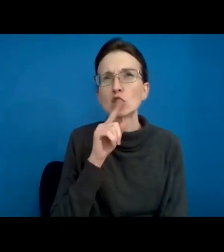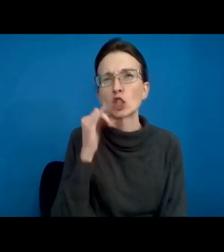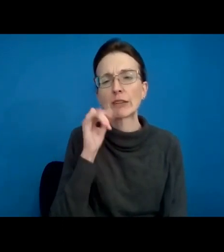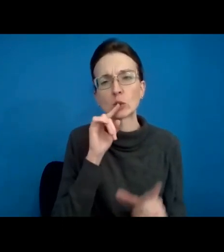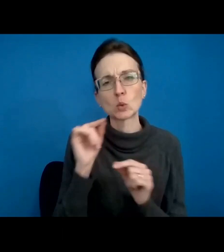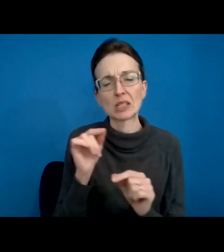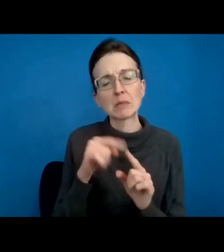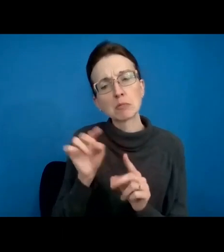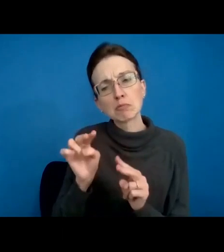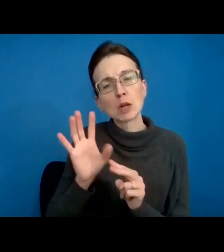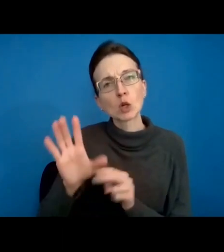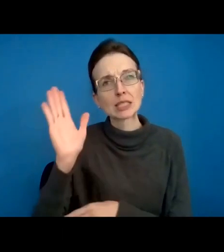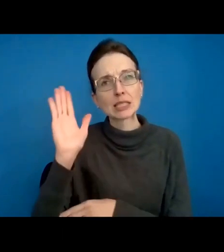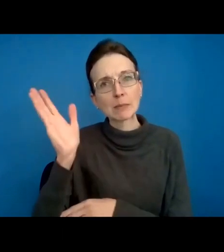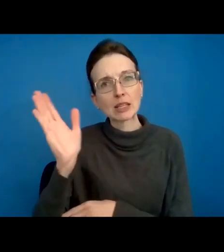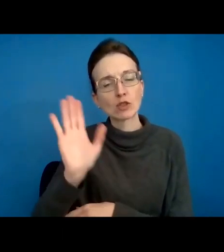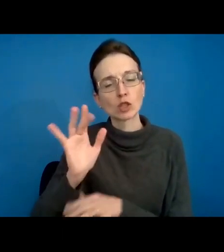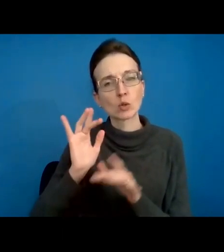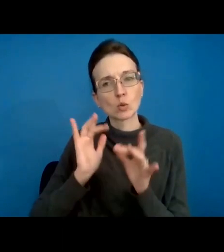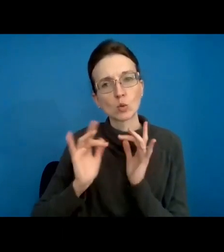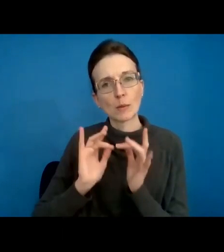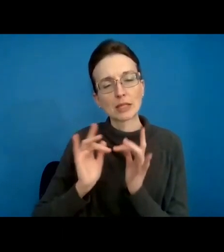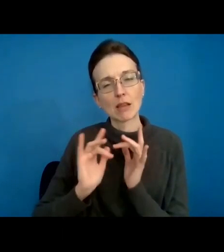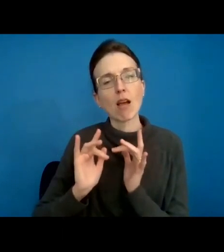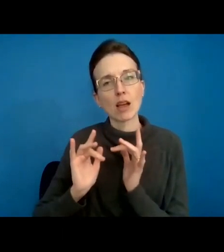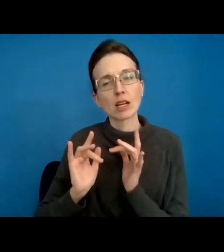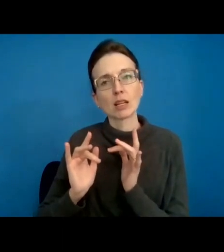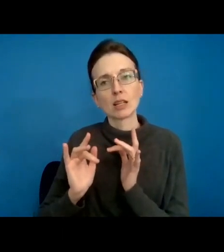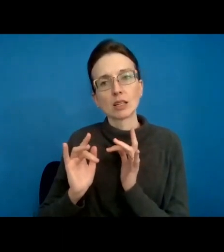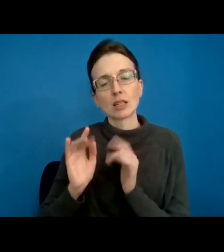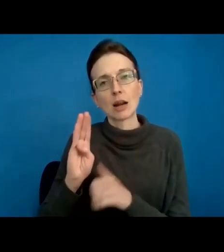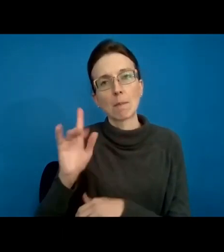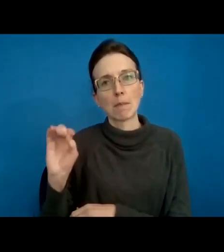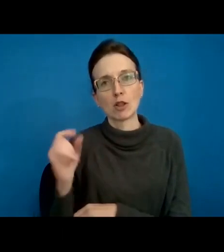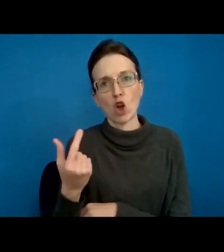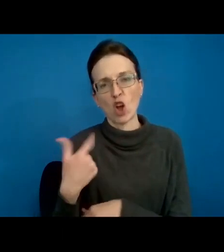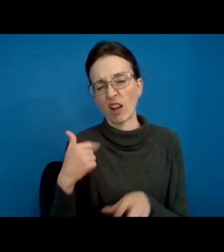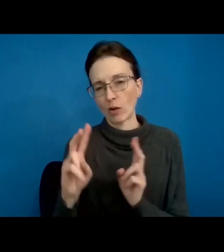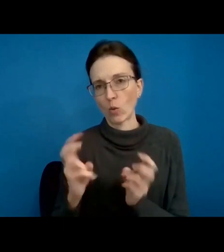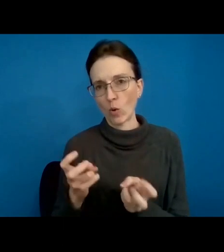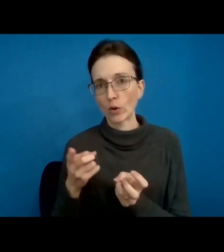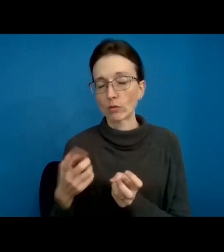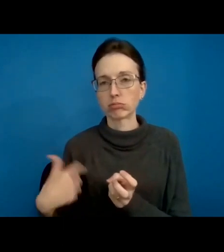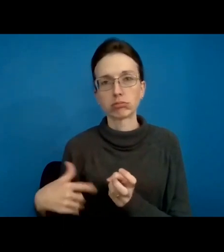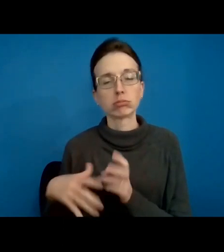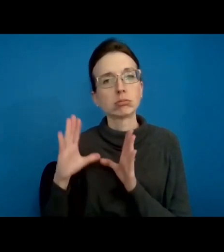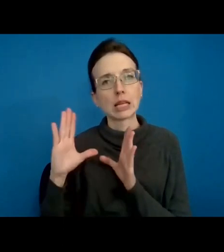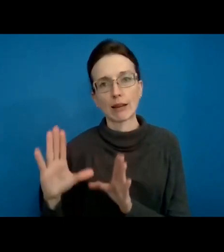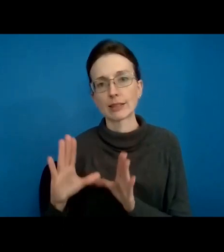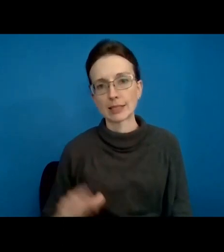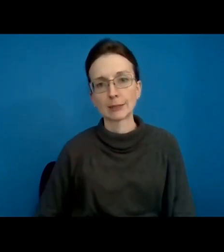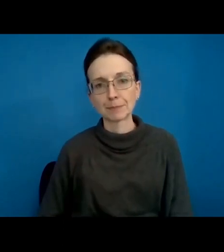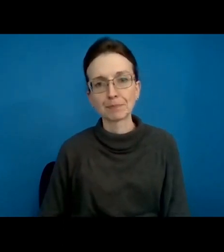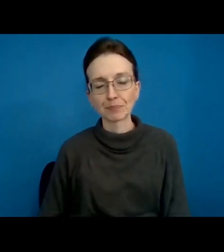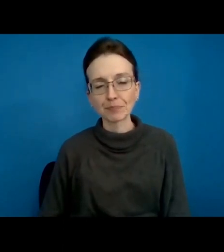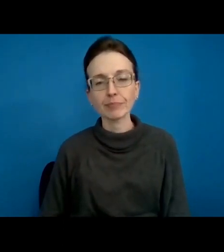up her speeches and her website, her blog that I quoted from earlier, she's really excellent. And